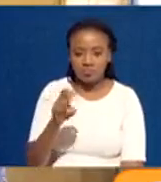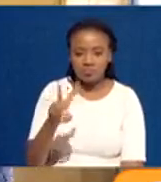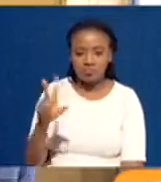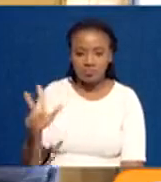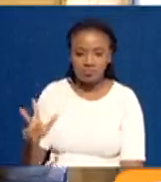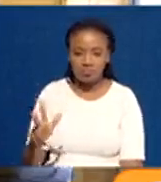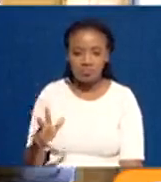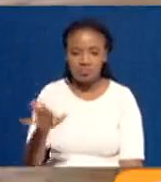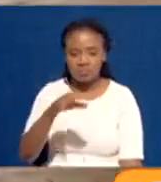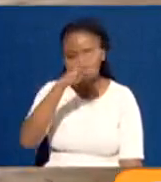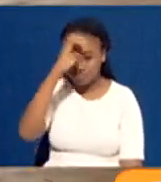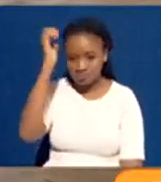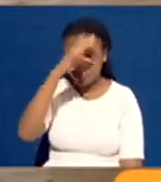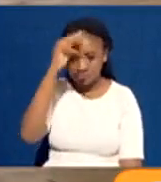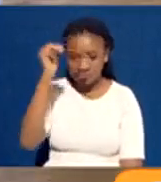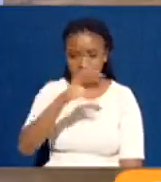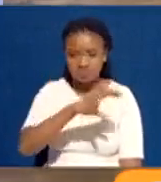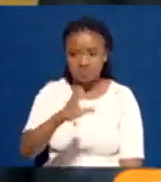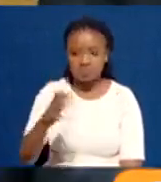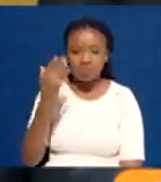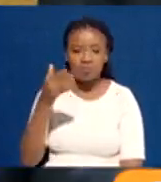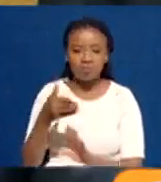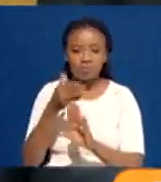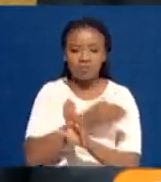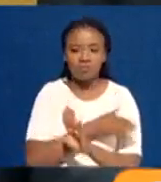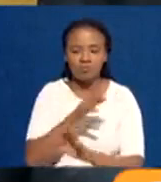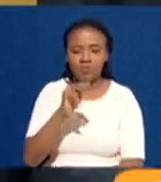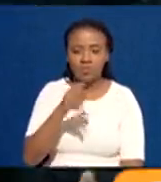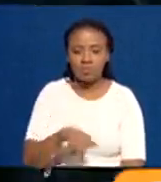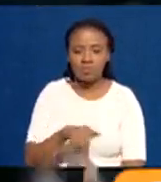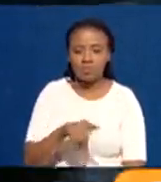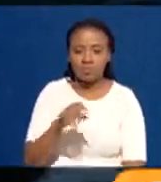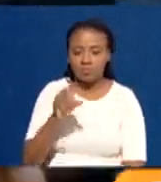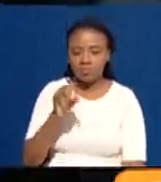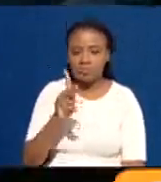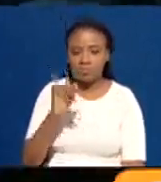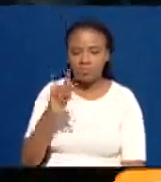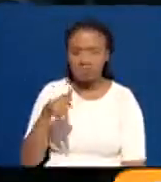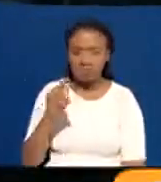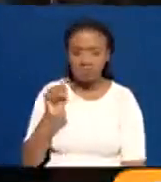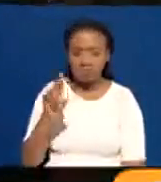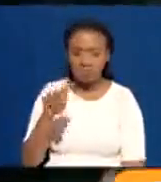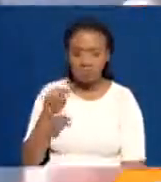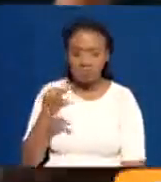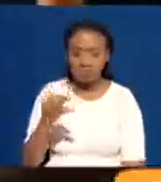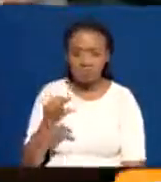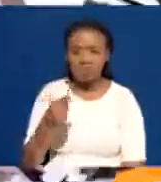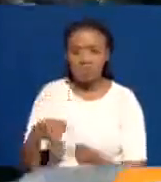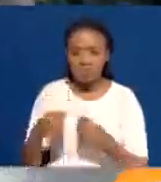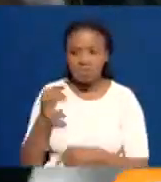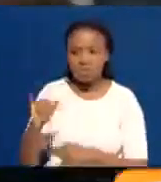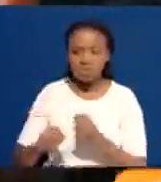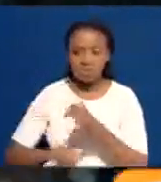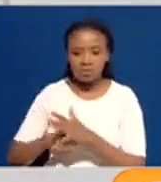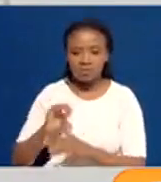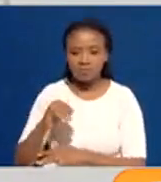2023. In Elgeyo Marakwet County, former Marakwet West MP William Kisang won the UDA party ticket for the Senate race.